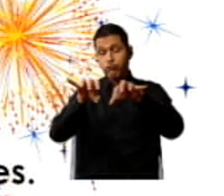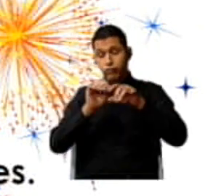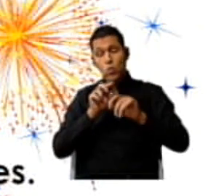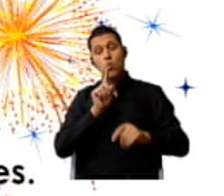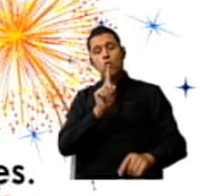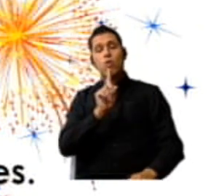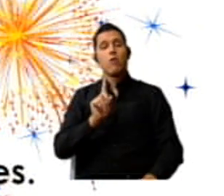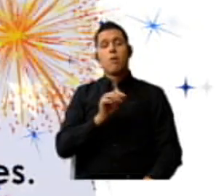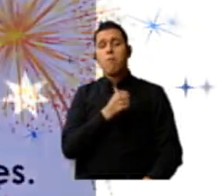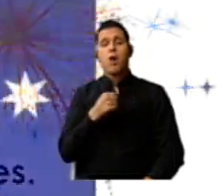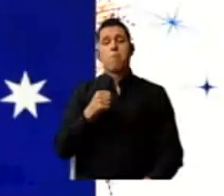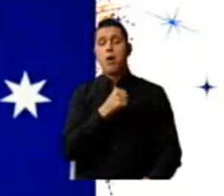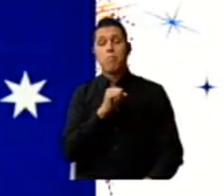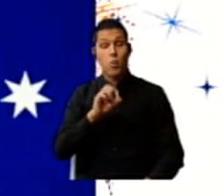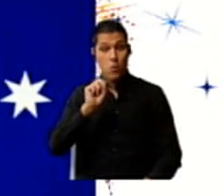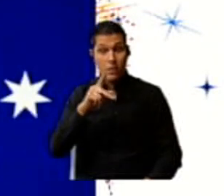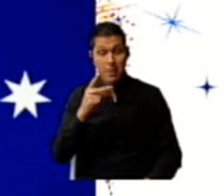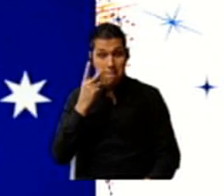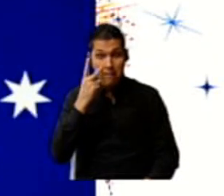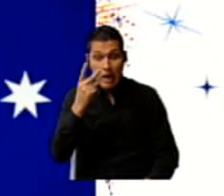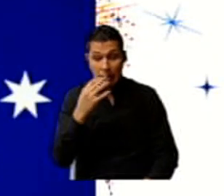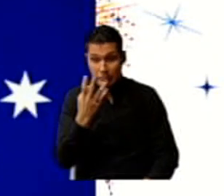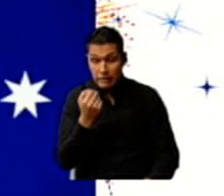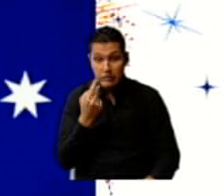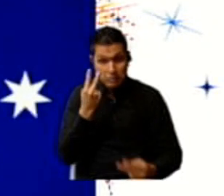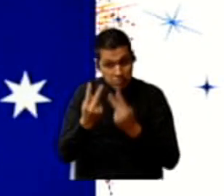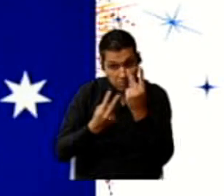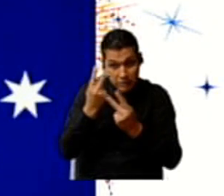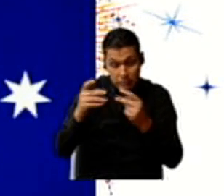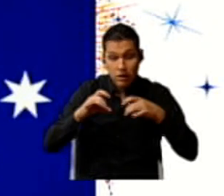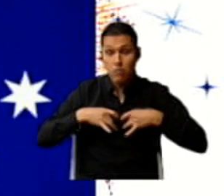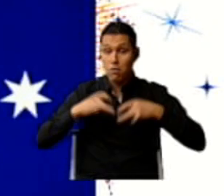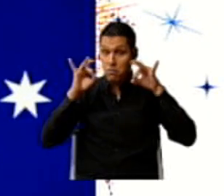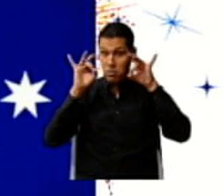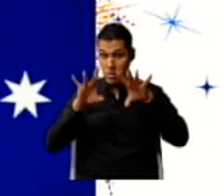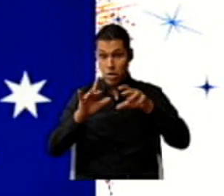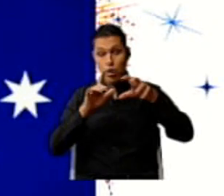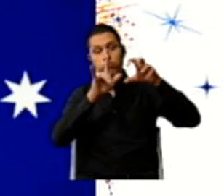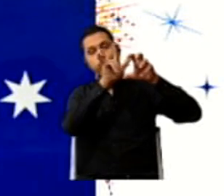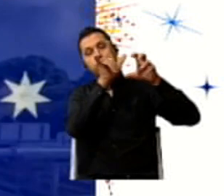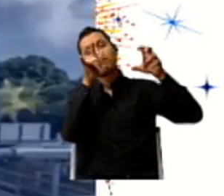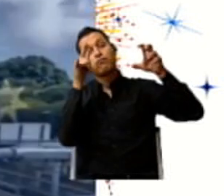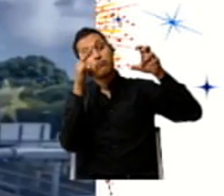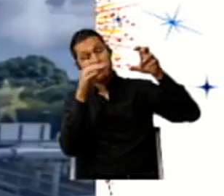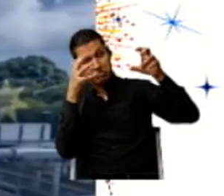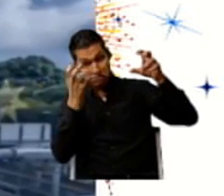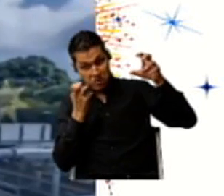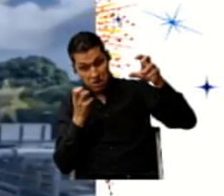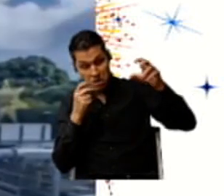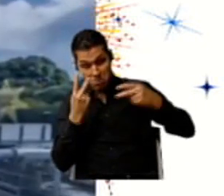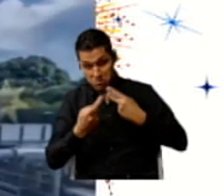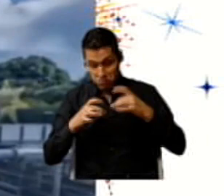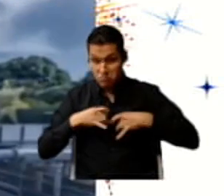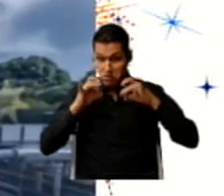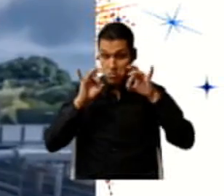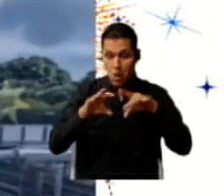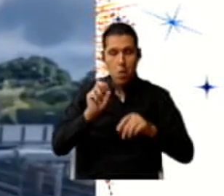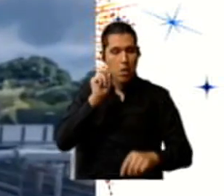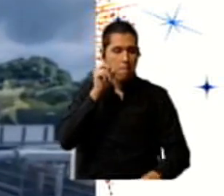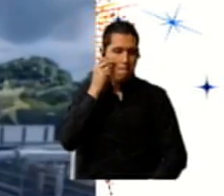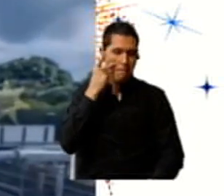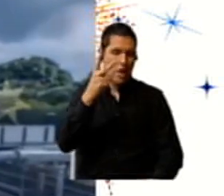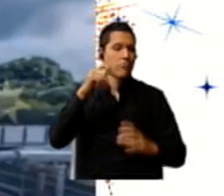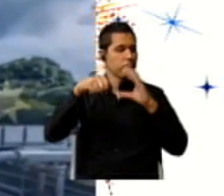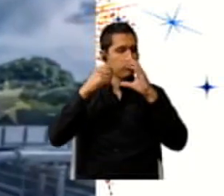Okay, let's see. Let's visit Australia. And we have a short video about Australia.